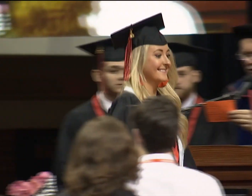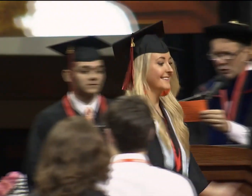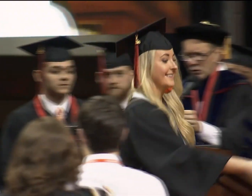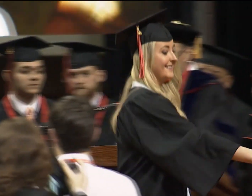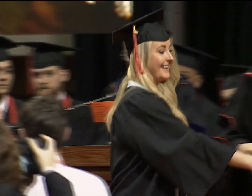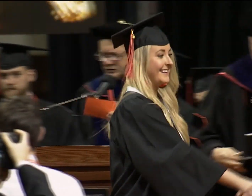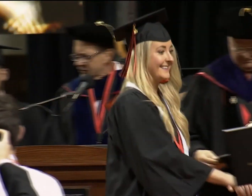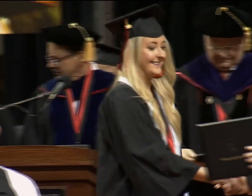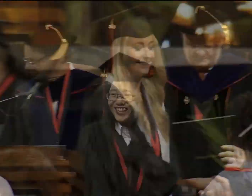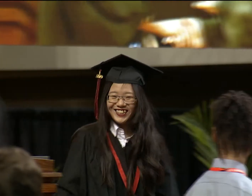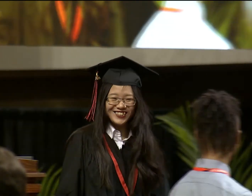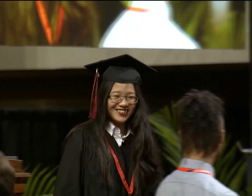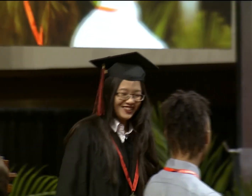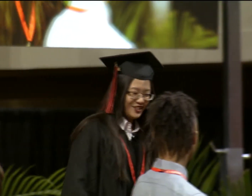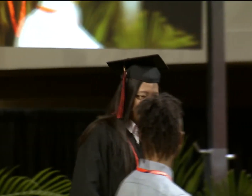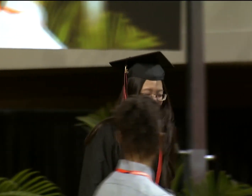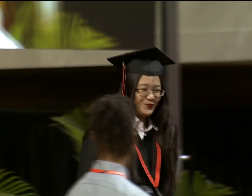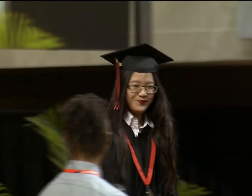Channing Earls.